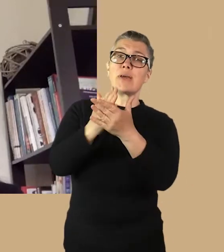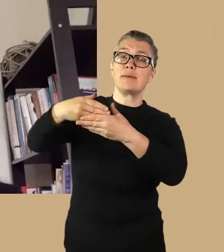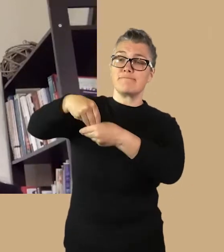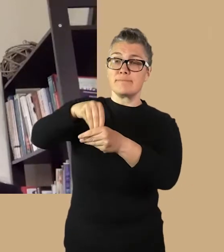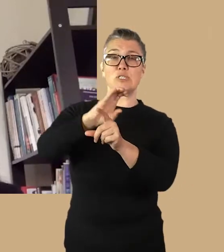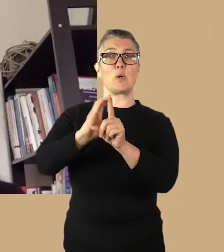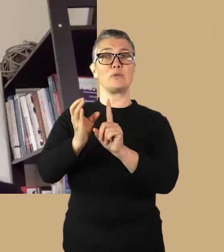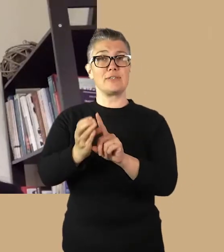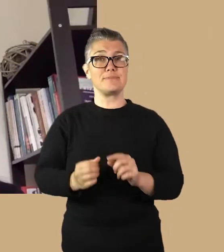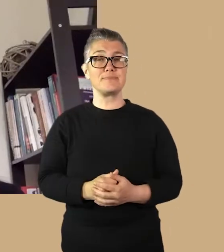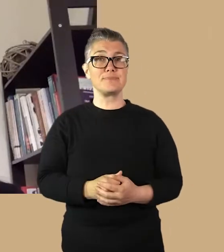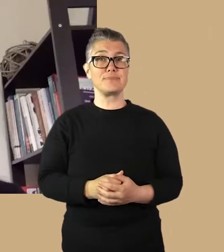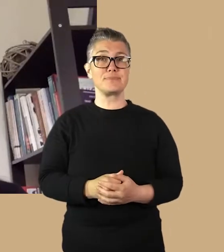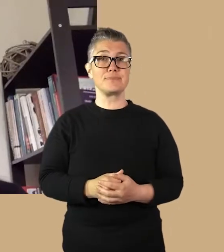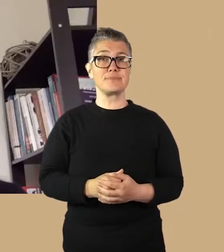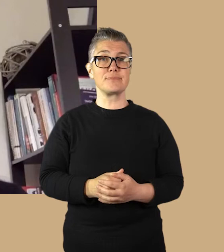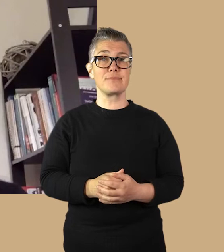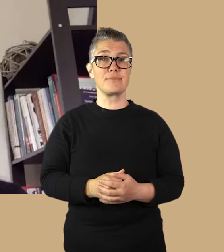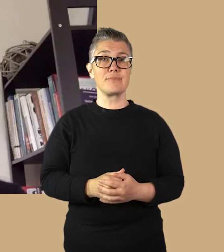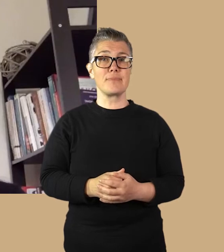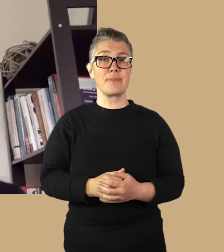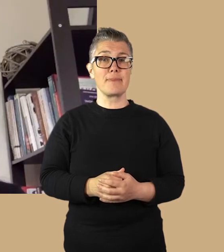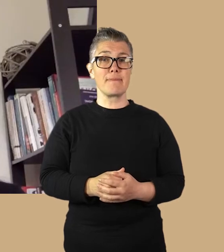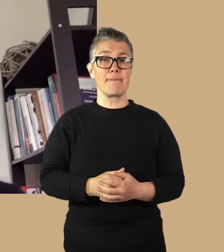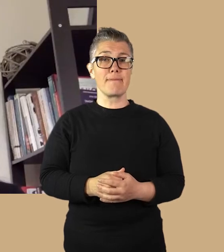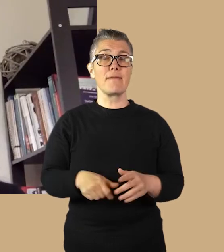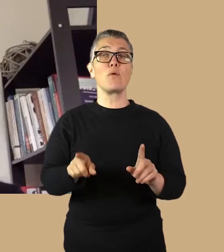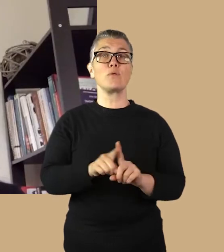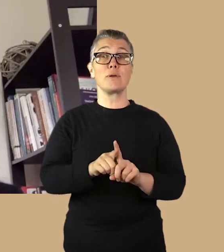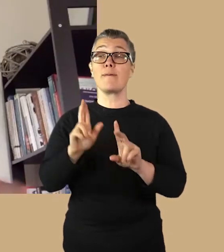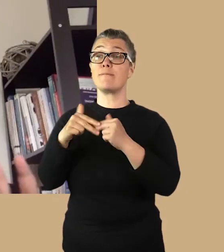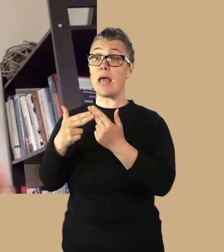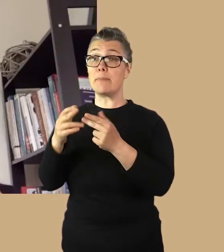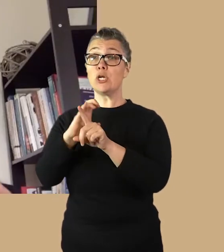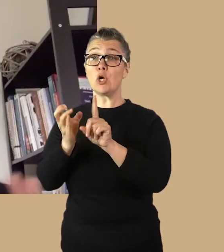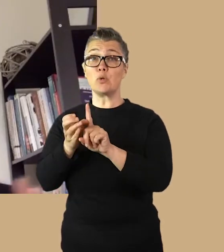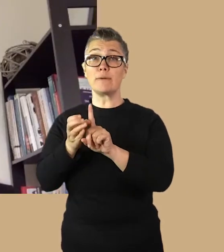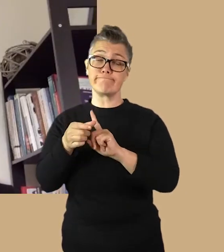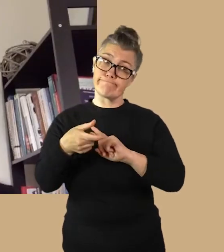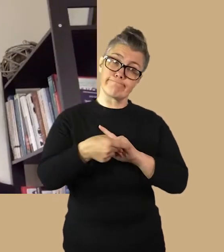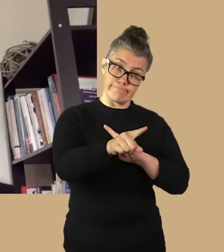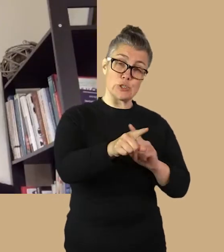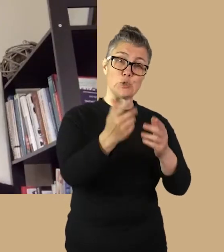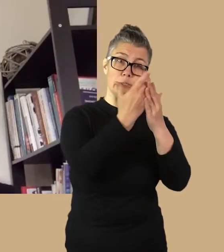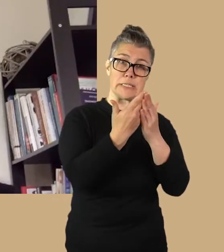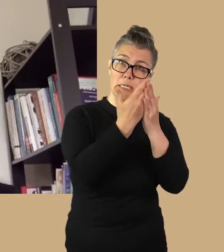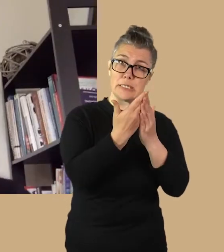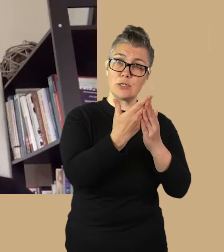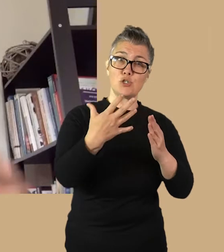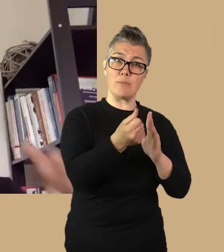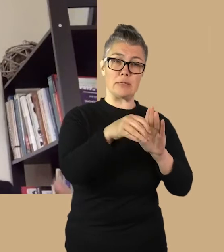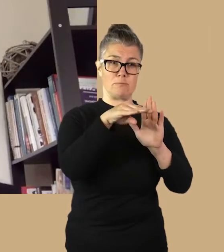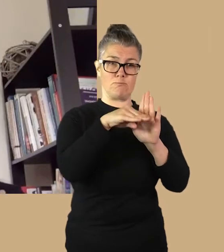culture. They're also forced to study and be a certain way according to the family and culture, which